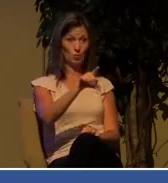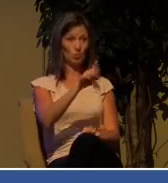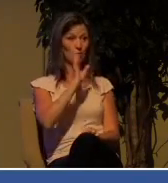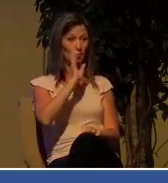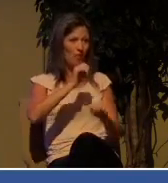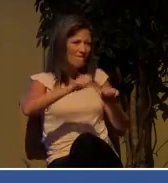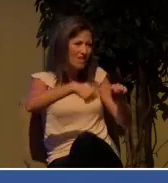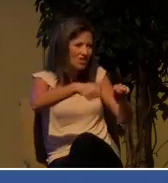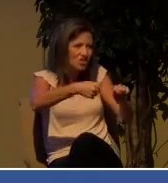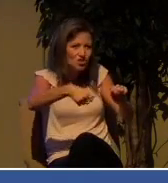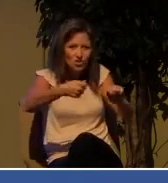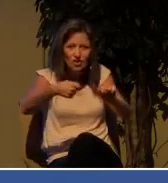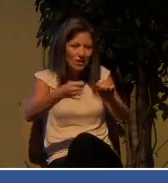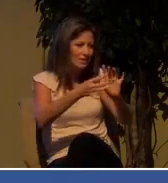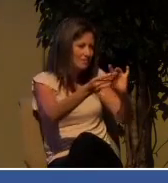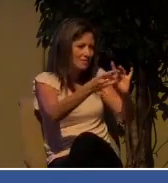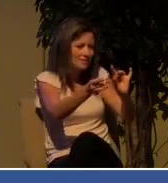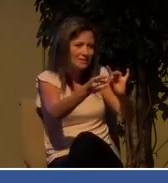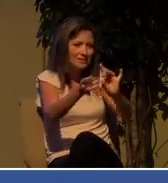fishing.